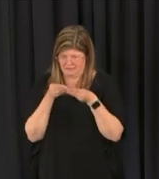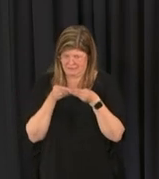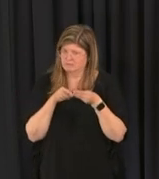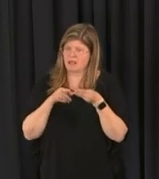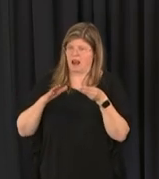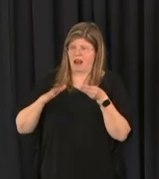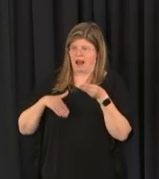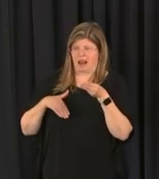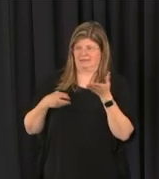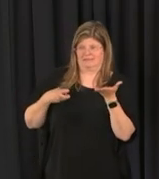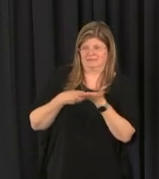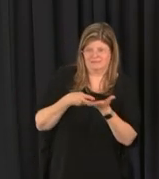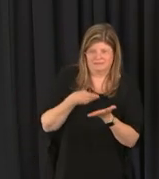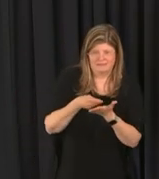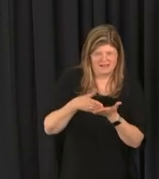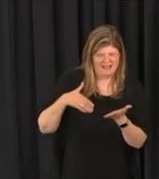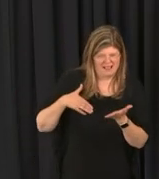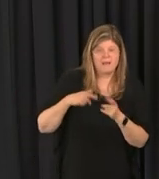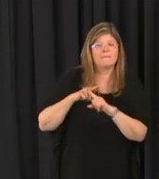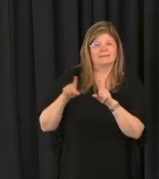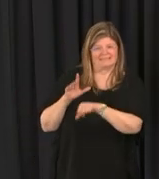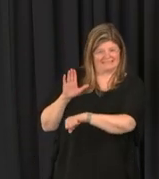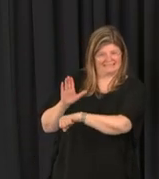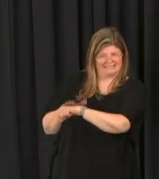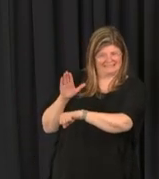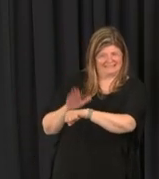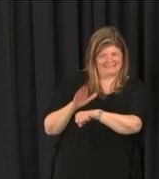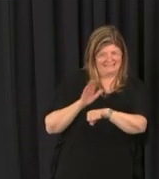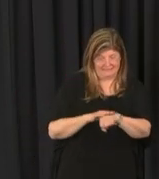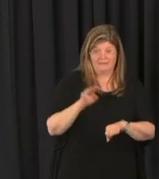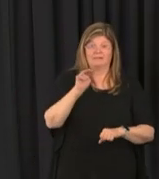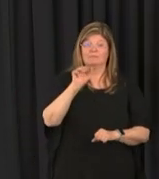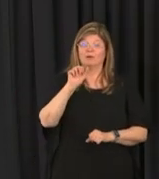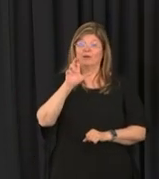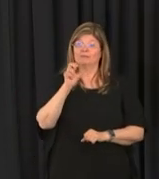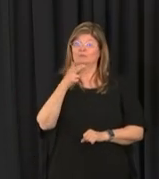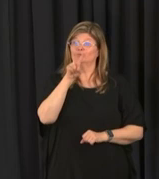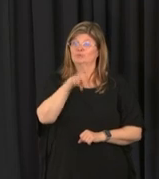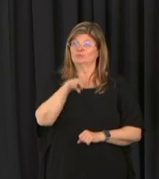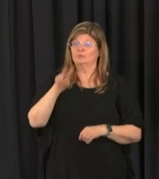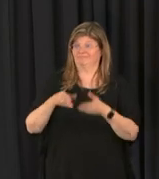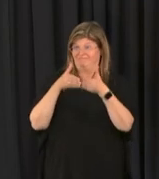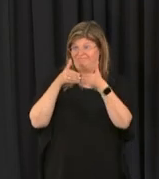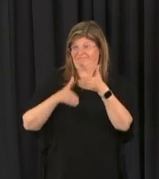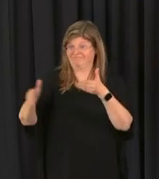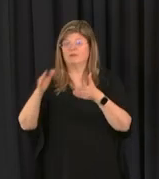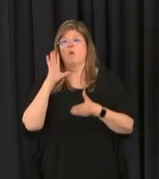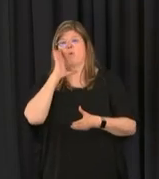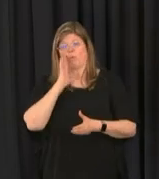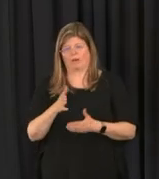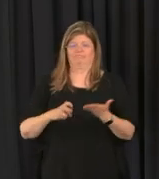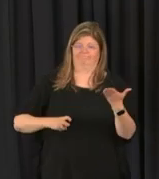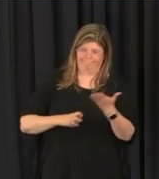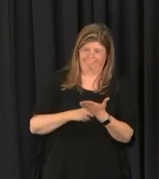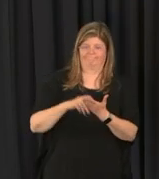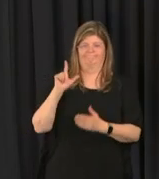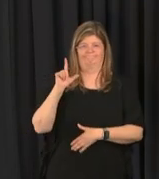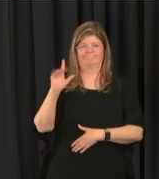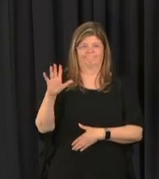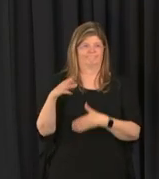March 22nd, $25 tickets will be issued to those violating the school